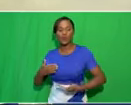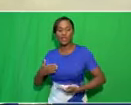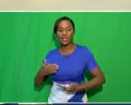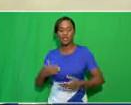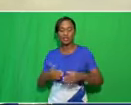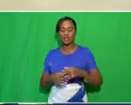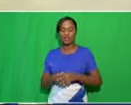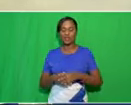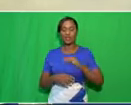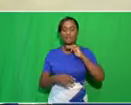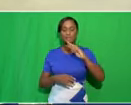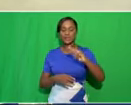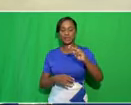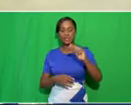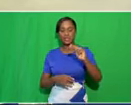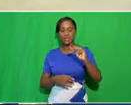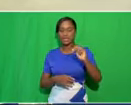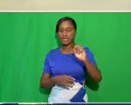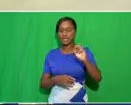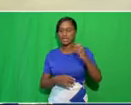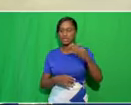Nish.